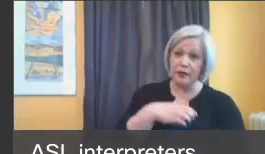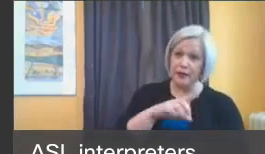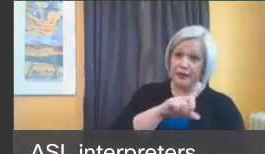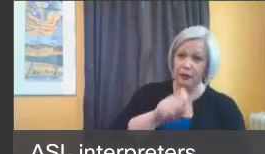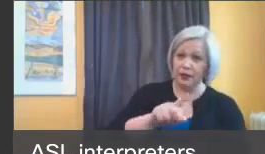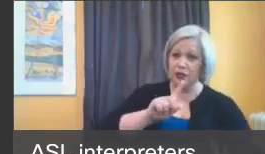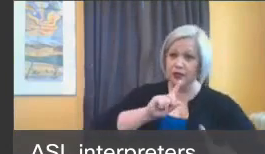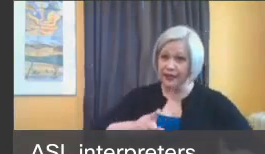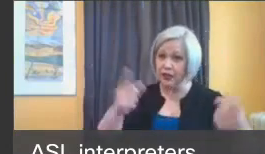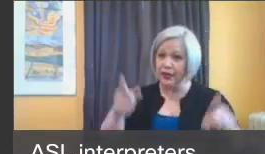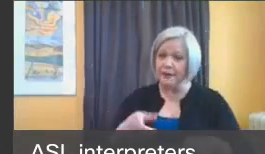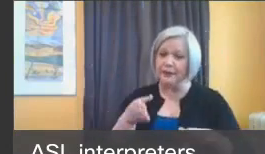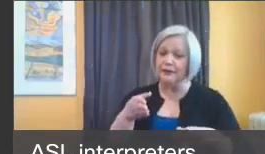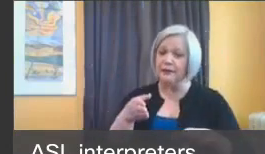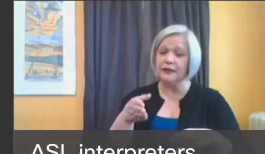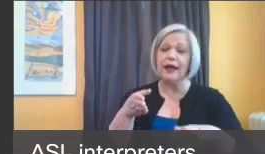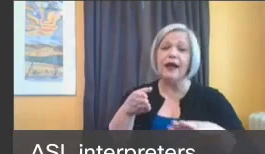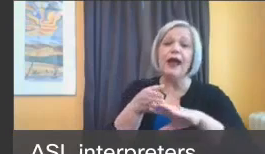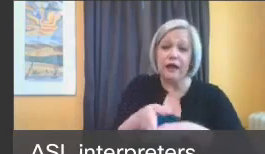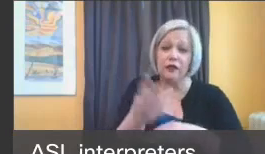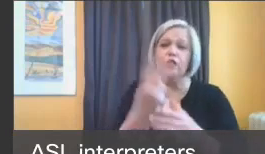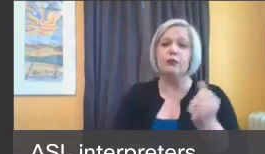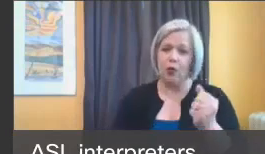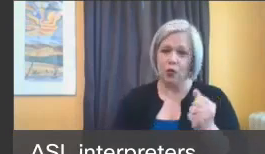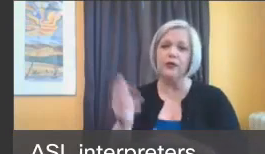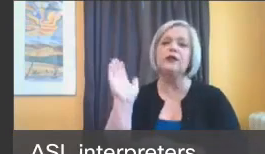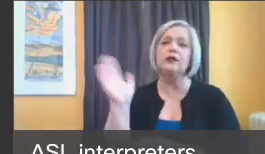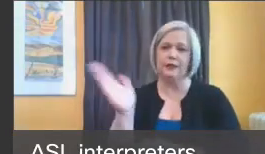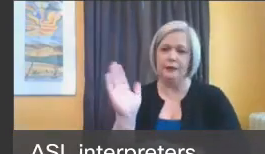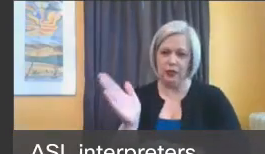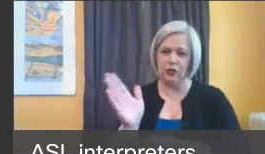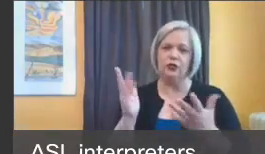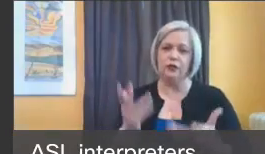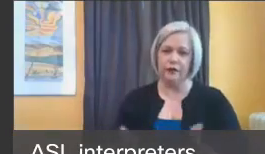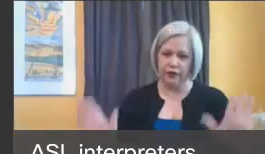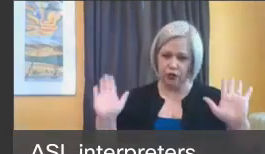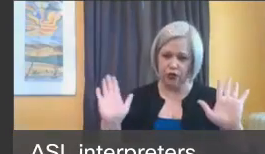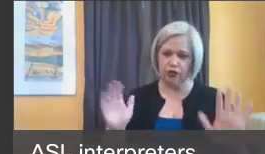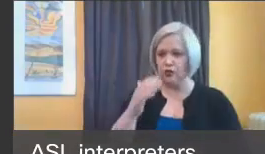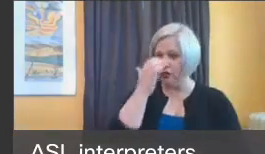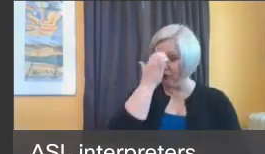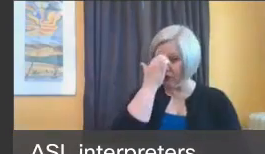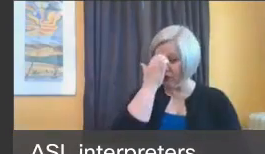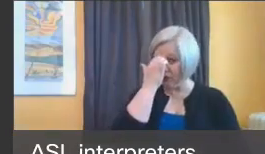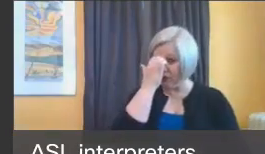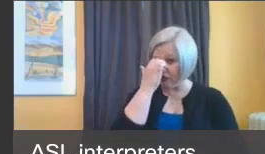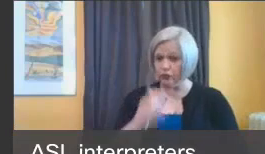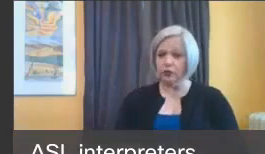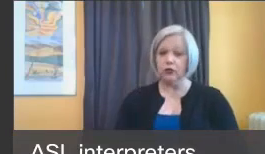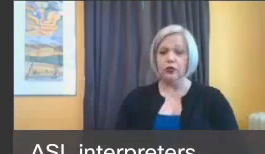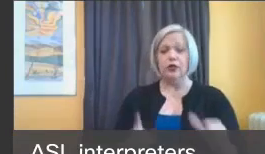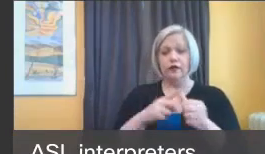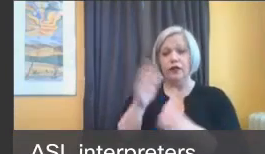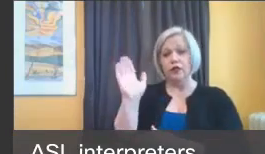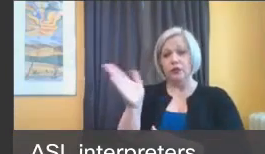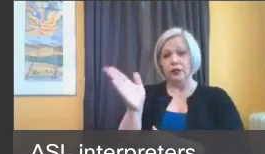will not commence until after we've heard from all of our presenters today. So the first